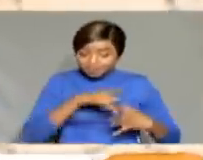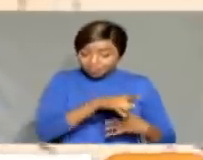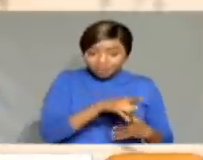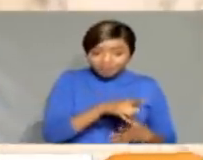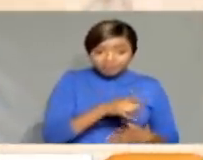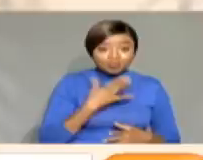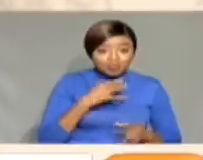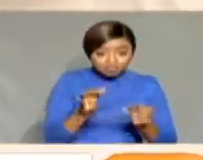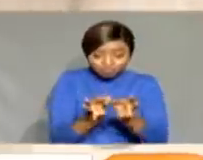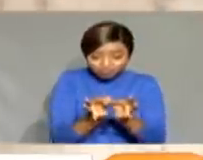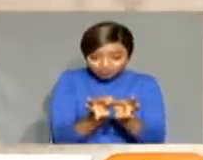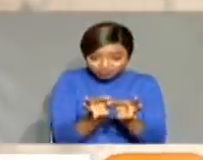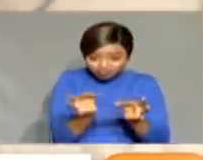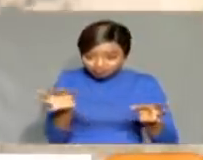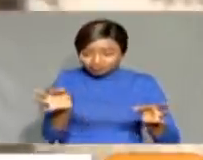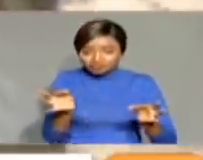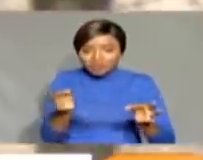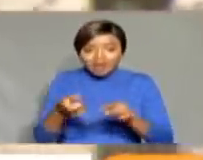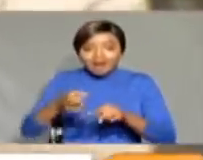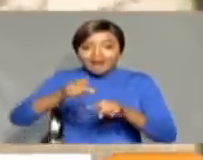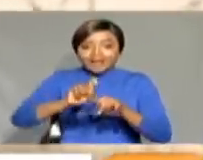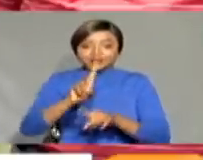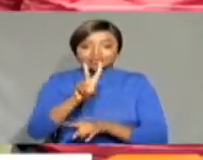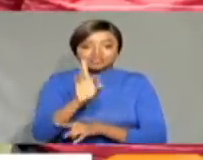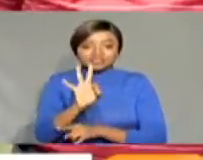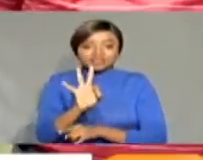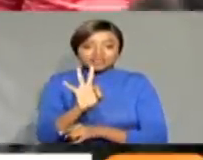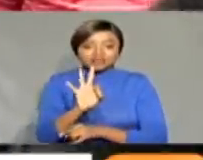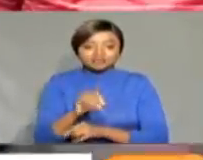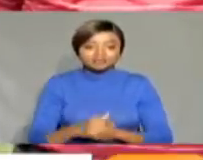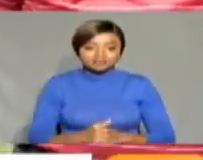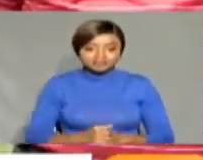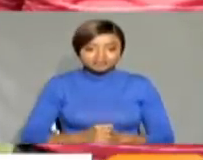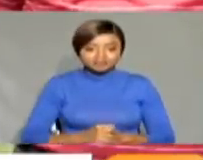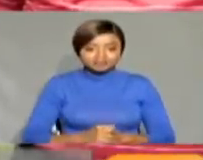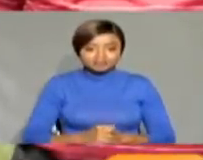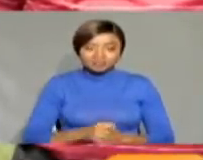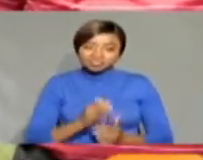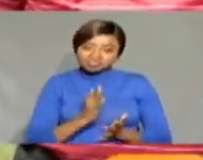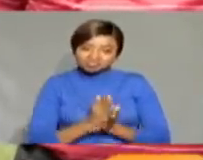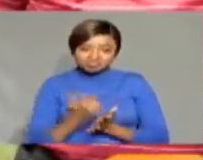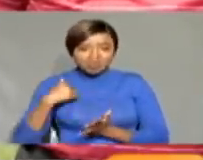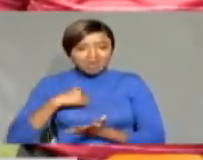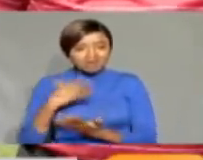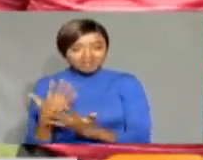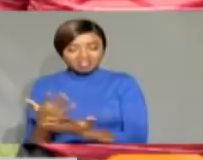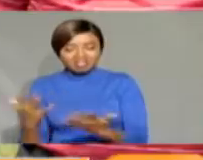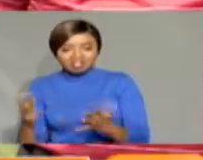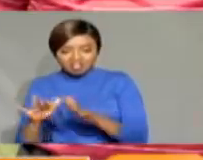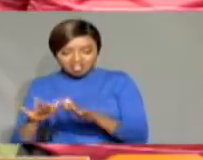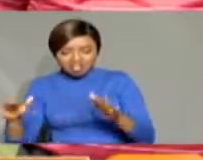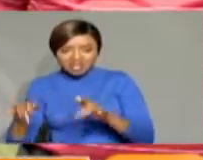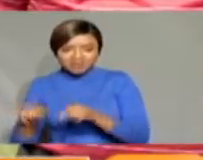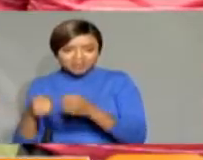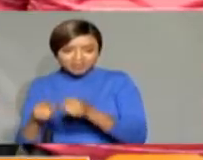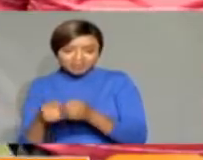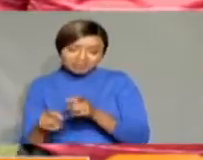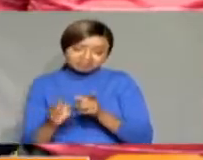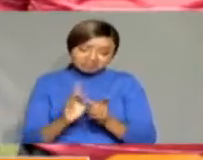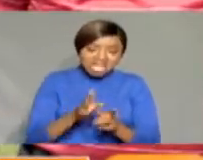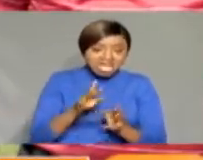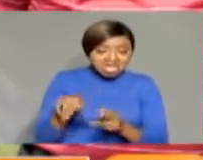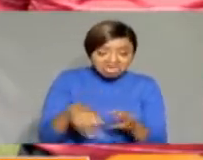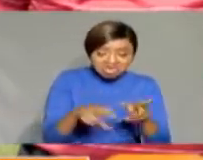expanded by another 23 acres to enhance its capacity. Property continued to be destroyed. The water catchment area continues to be